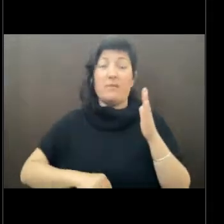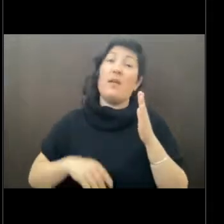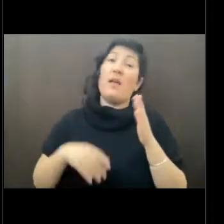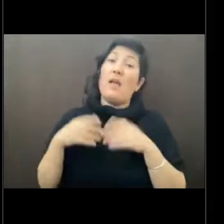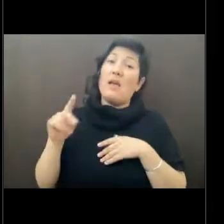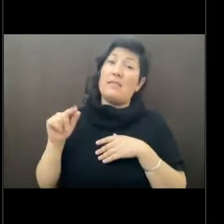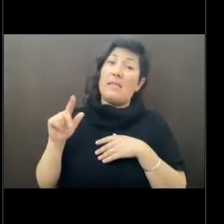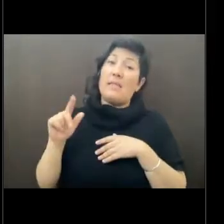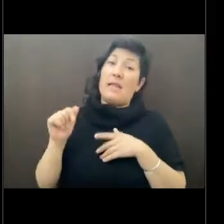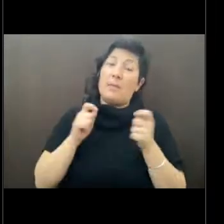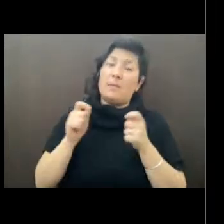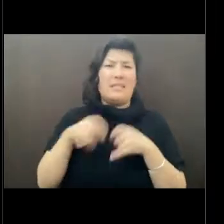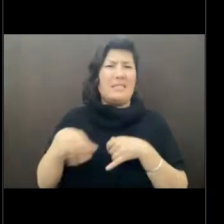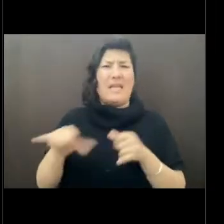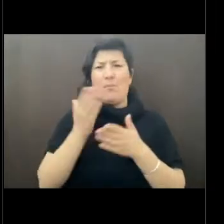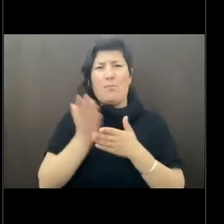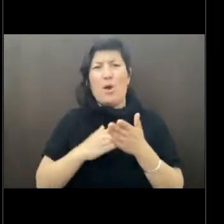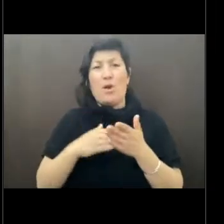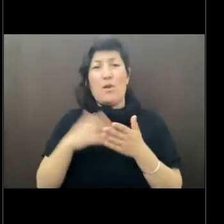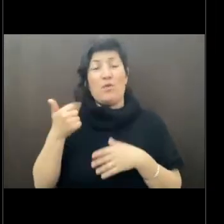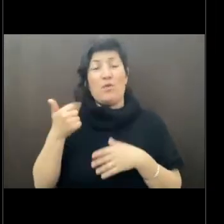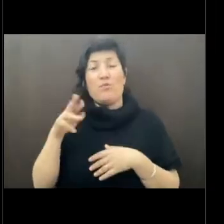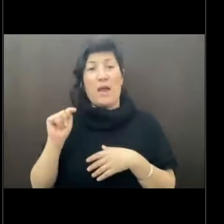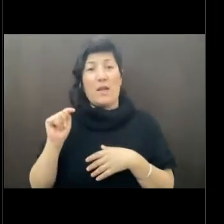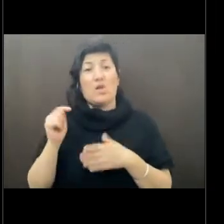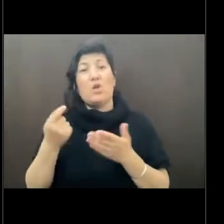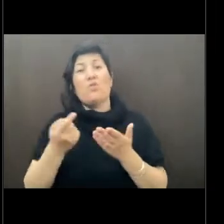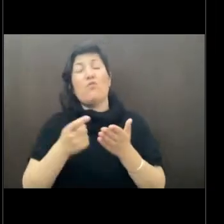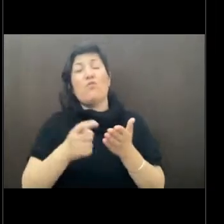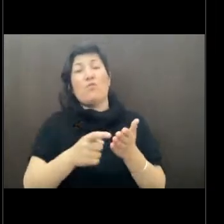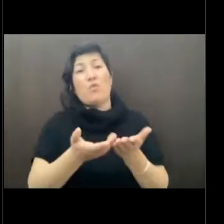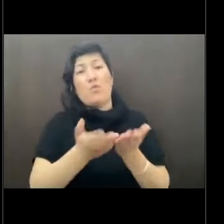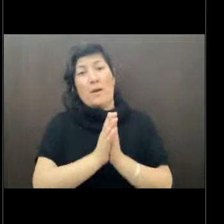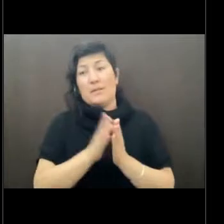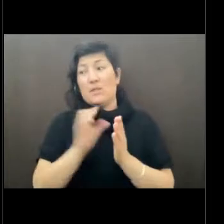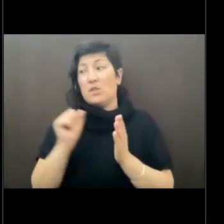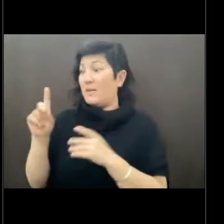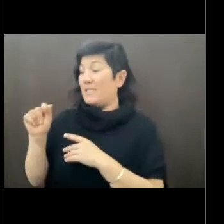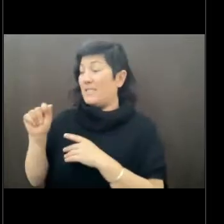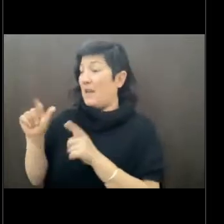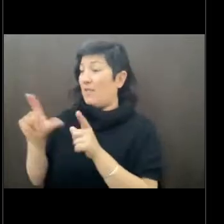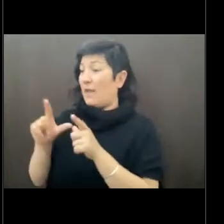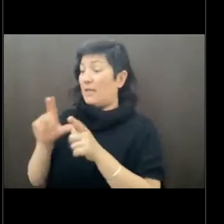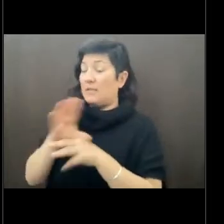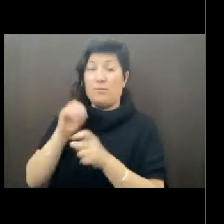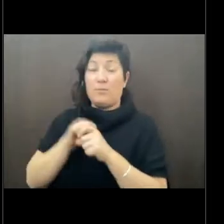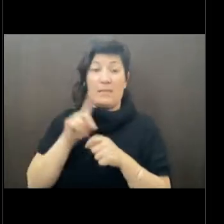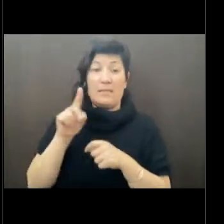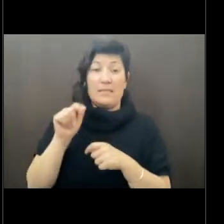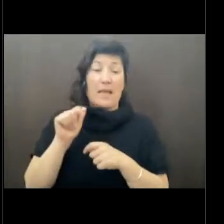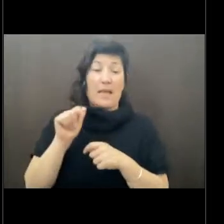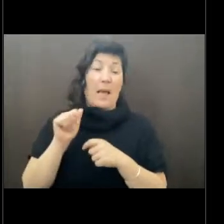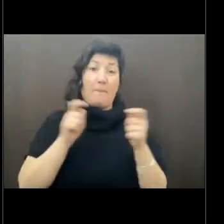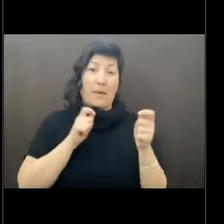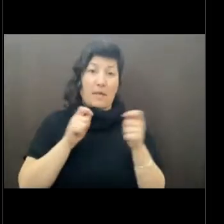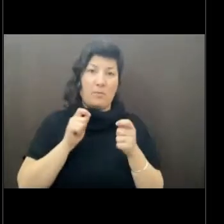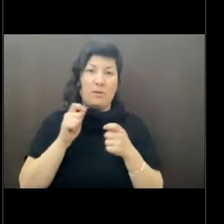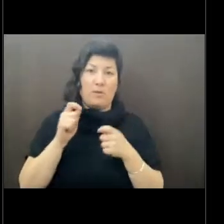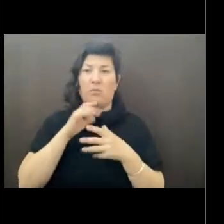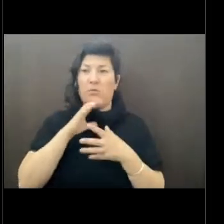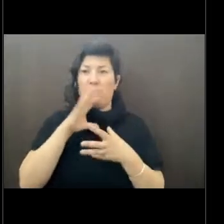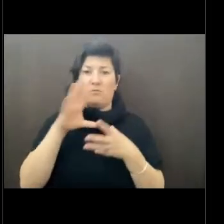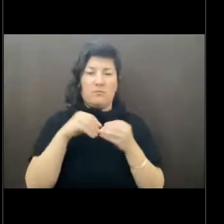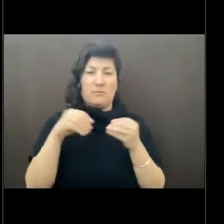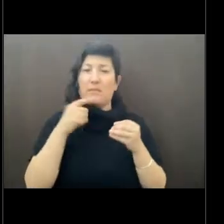request. Making the data license part of the data management protocol would wrap it all up, and then we could quite easily say, well, we'd love to fund